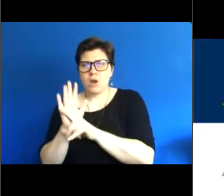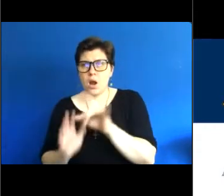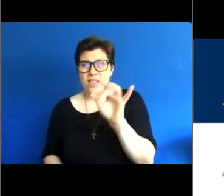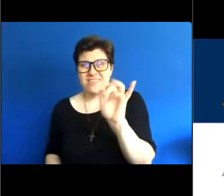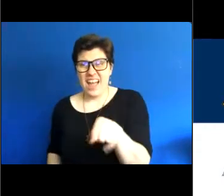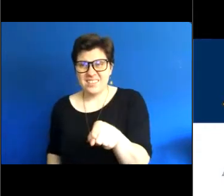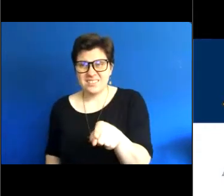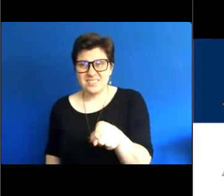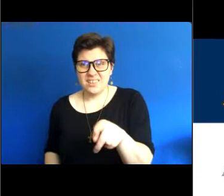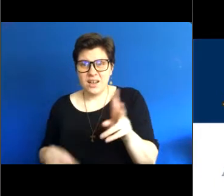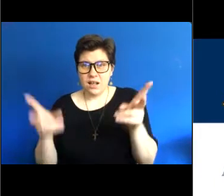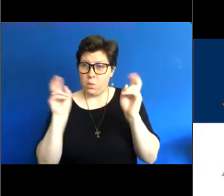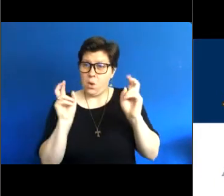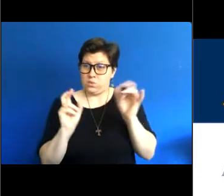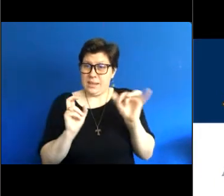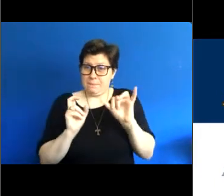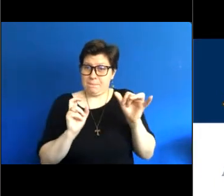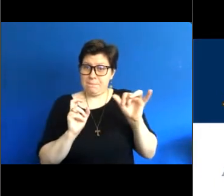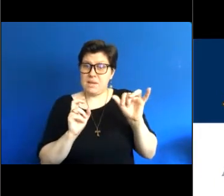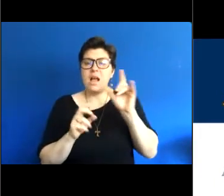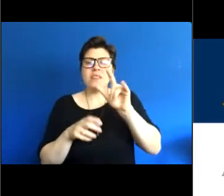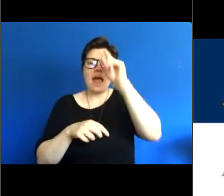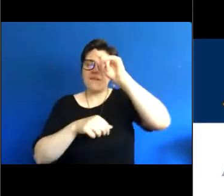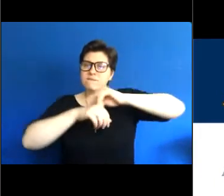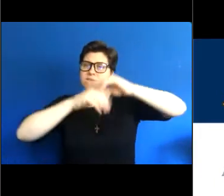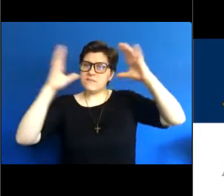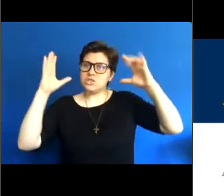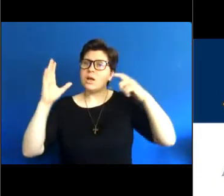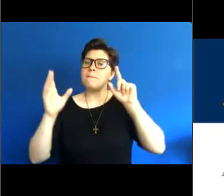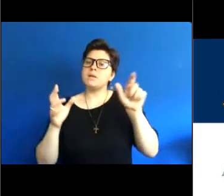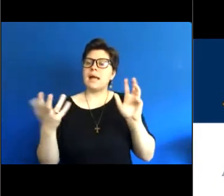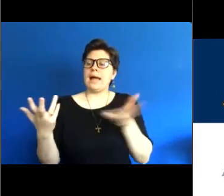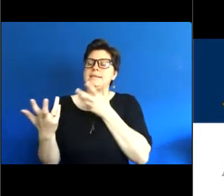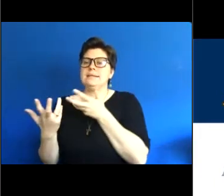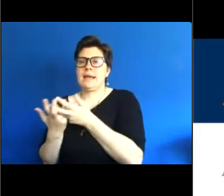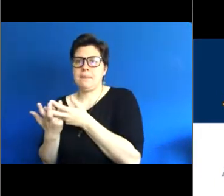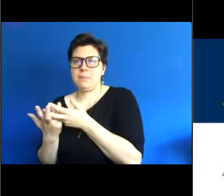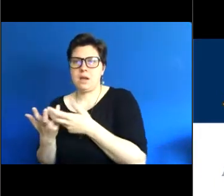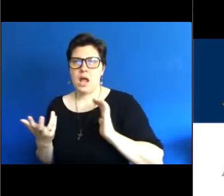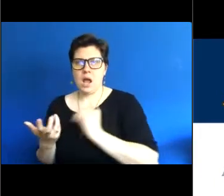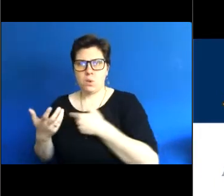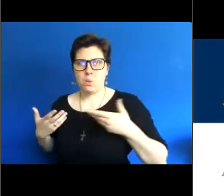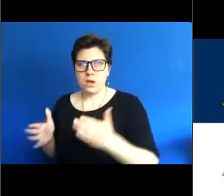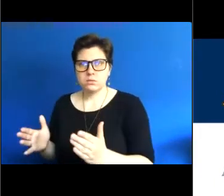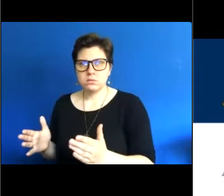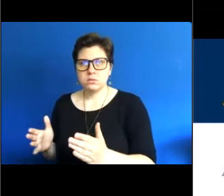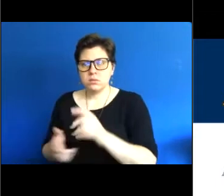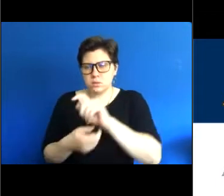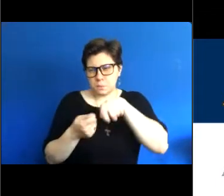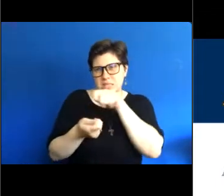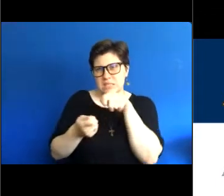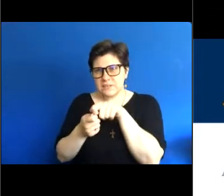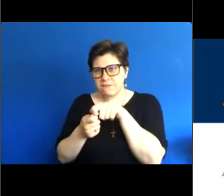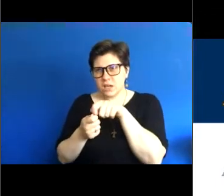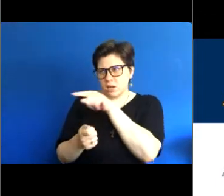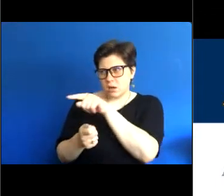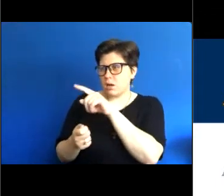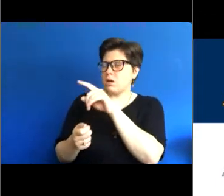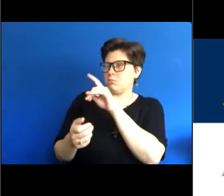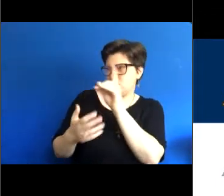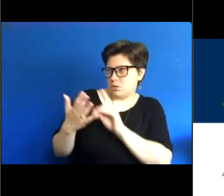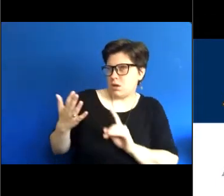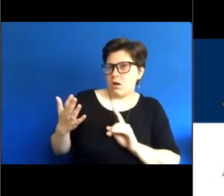was saying, right? It's this vision that we must adapt our approaches. We must customize the design of our curriculum,